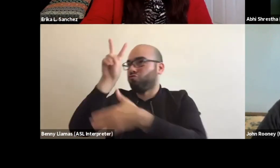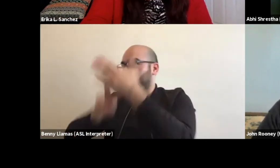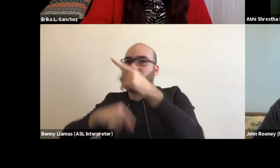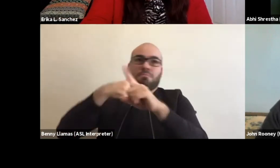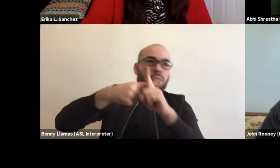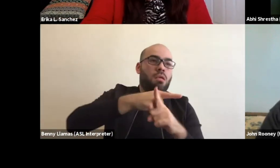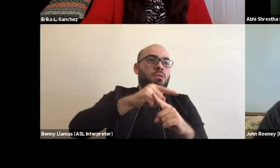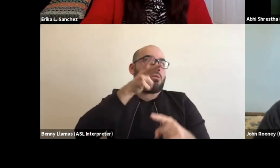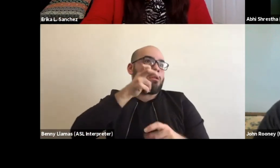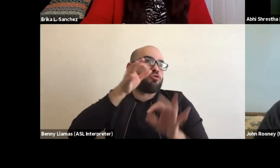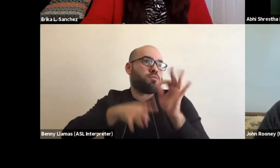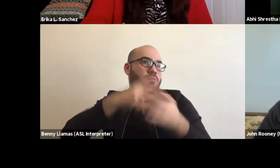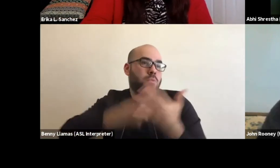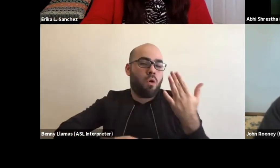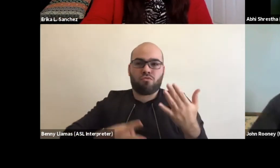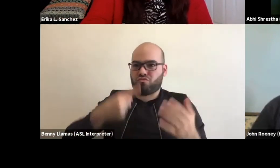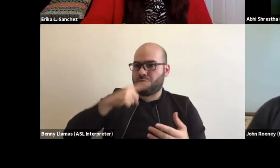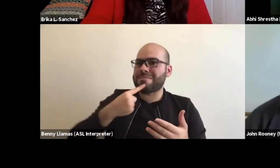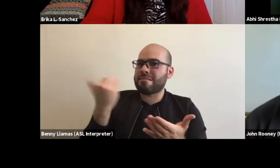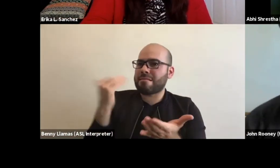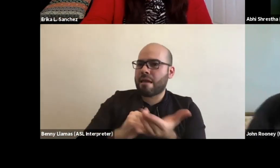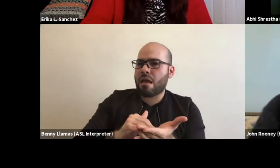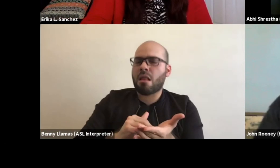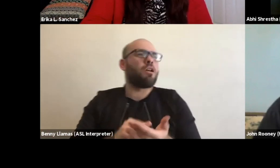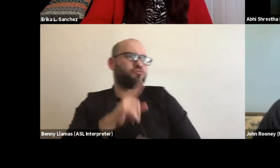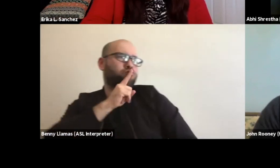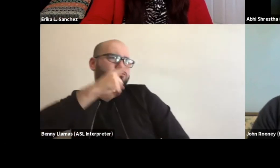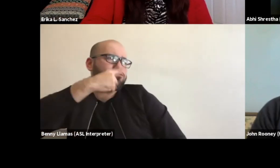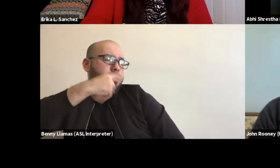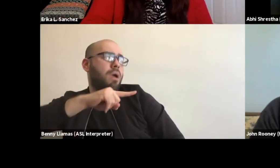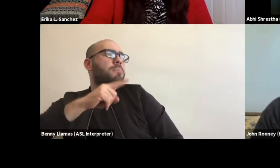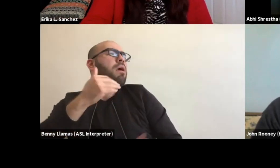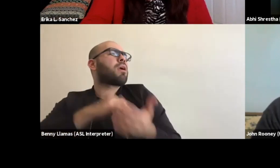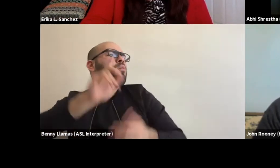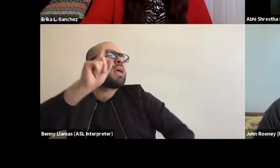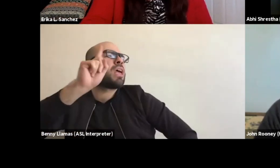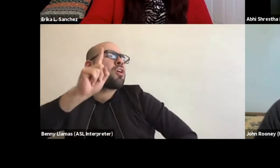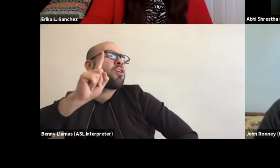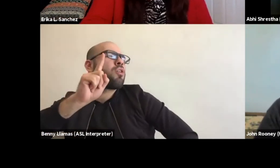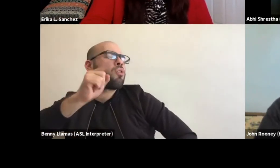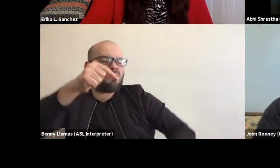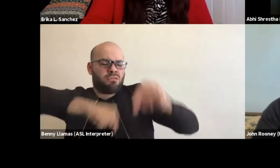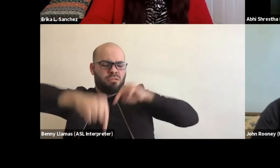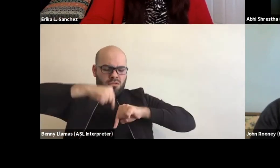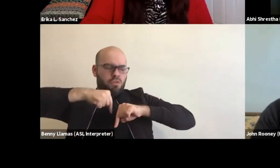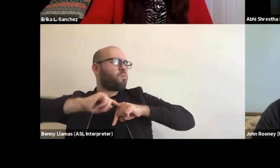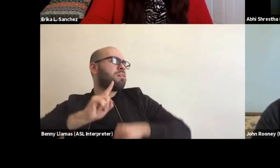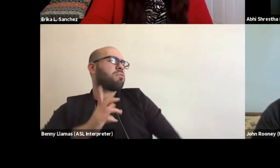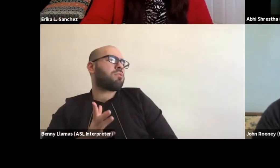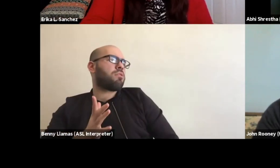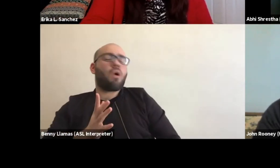Yes. So where would that? So I think some of the things can fill in the gap. We did share that